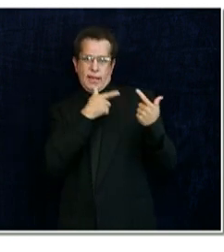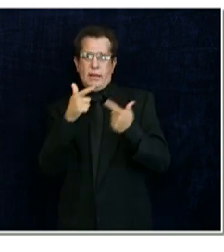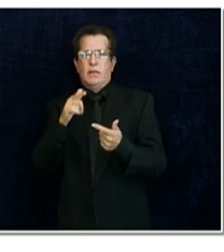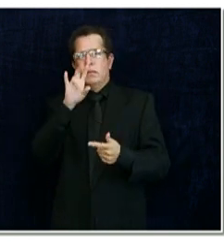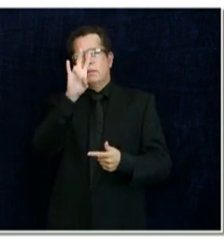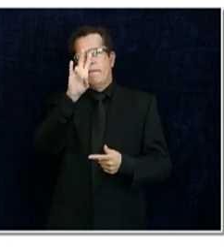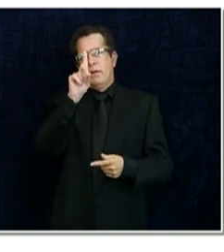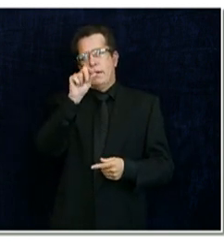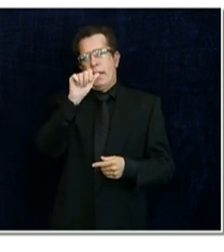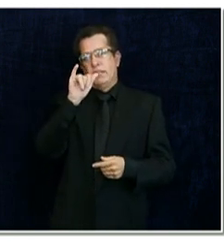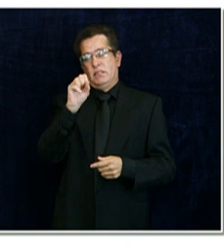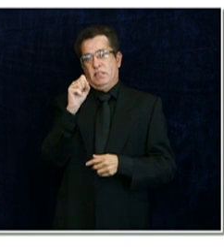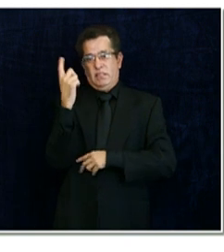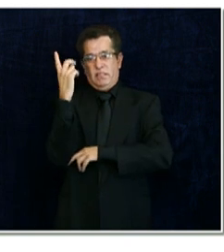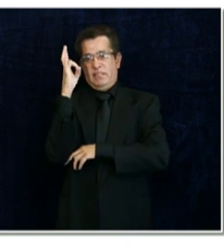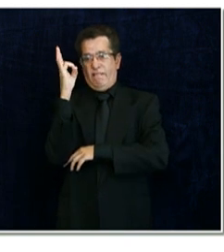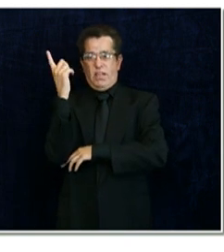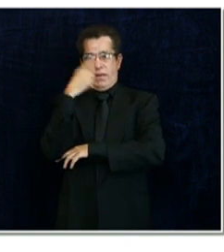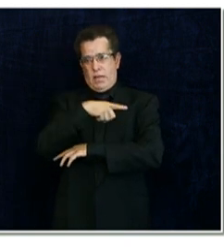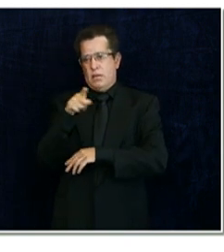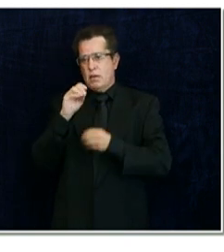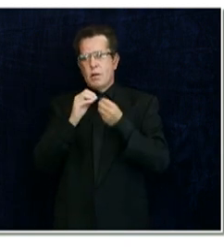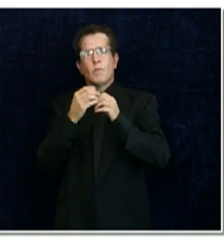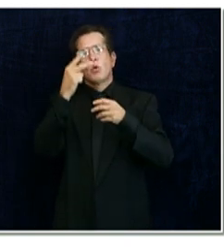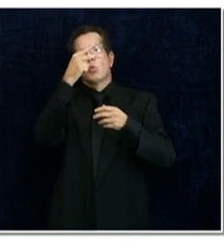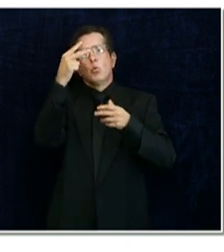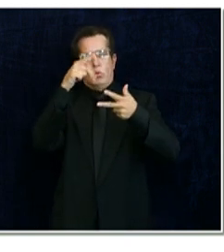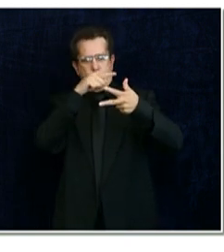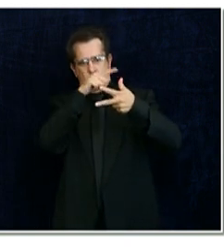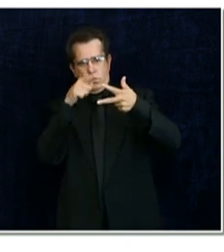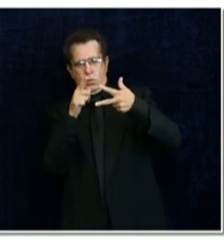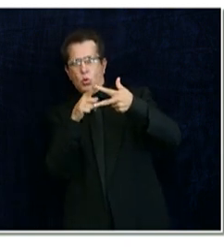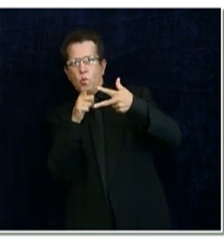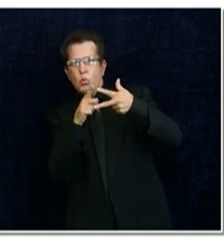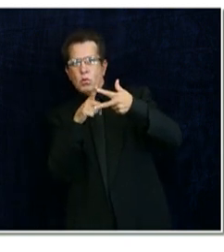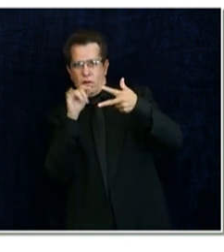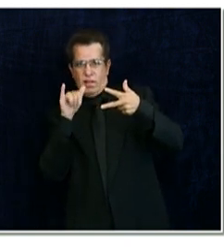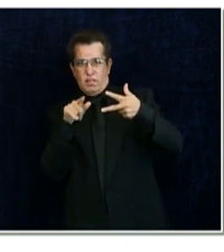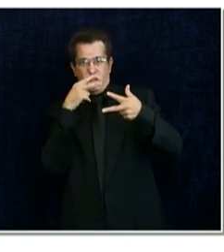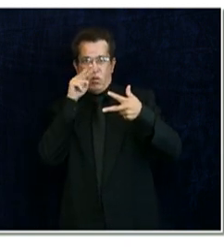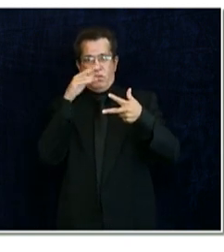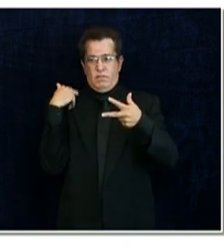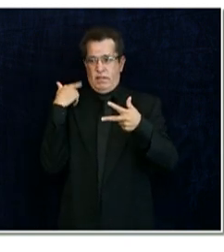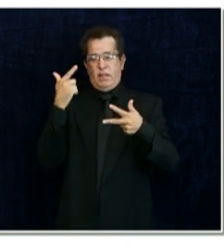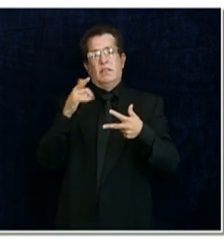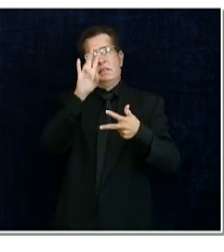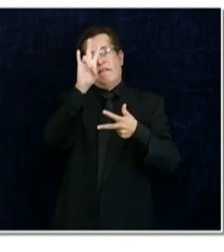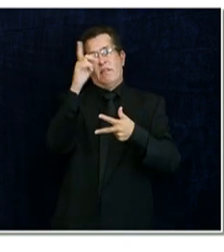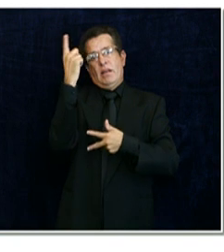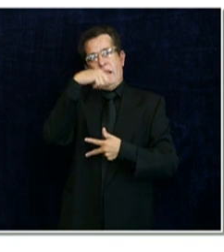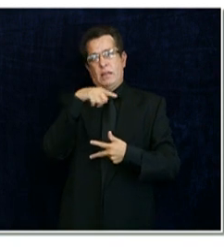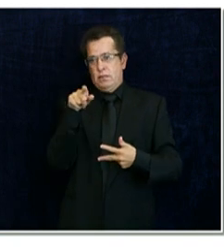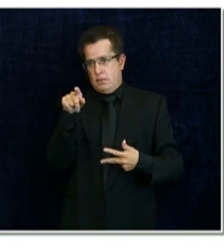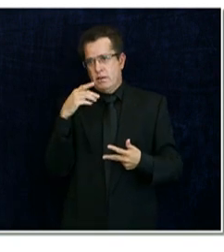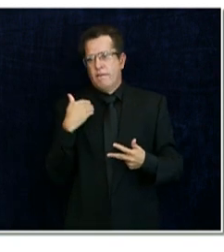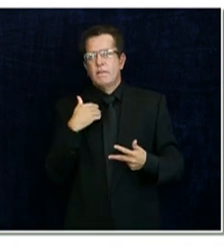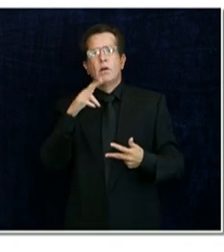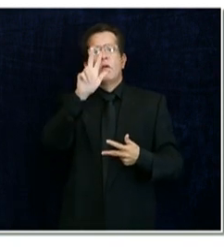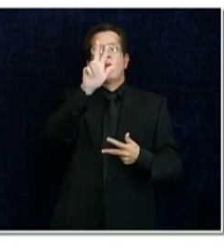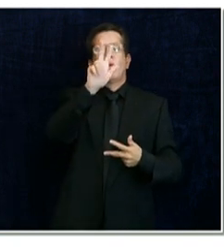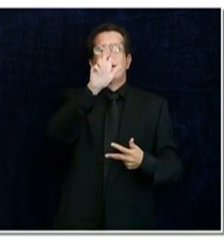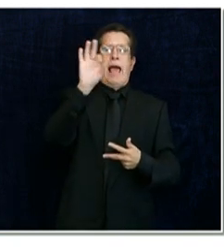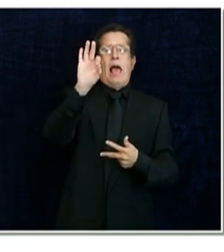days. And this is, again, metric number 2 on our triggers. And for the past 7 days, we have had